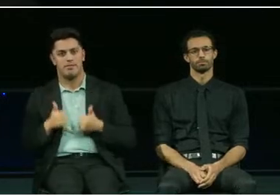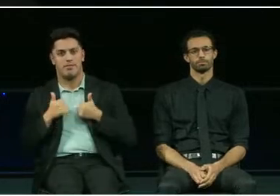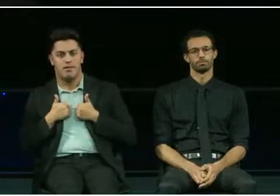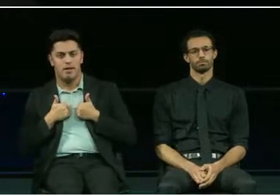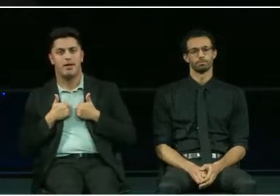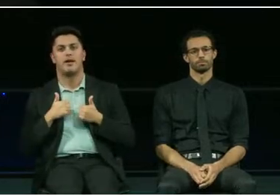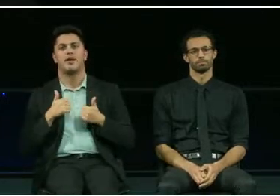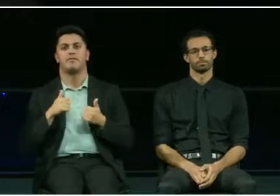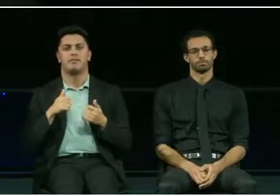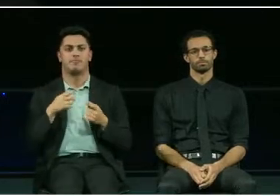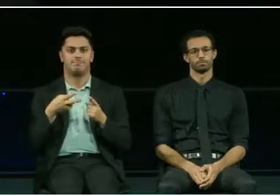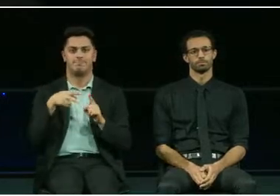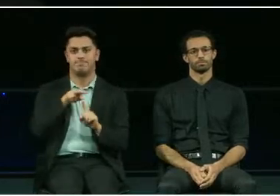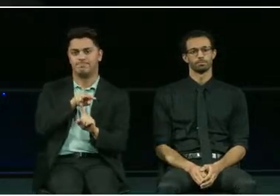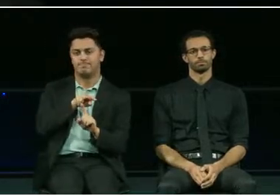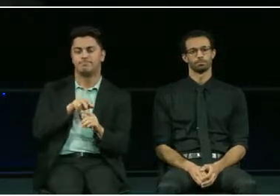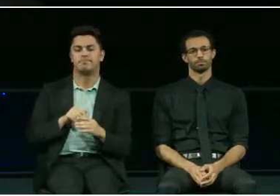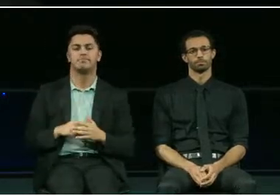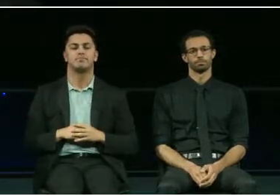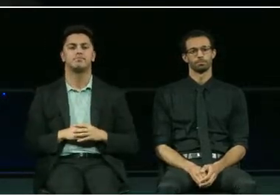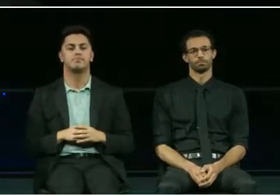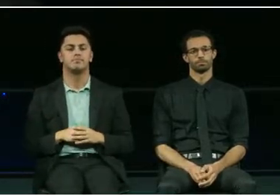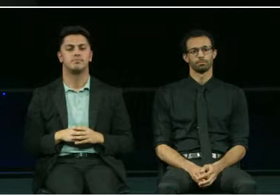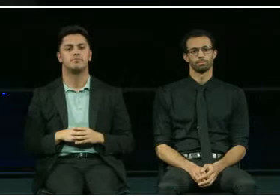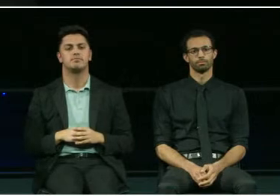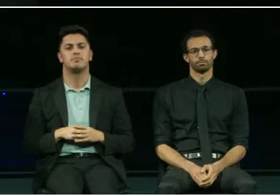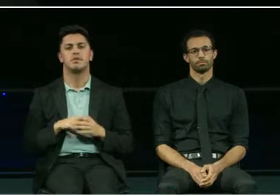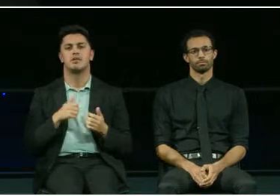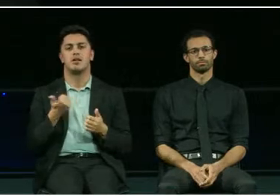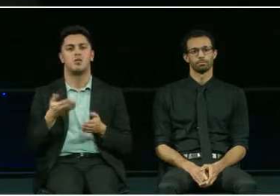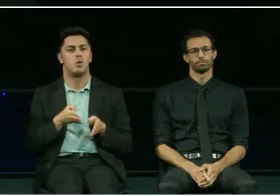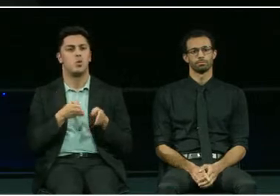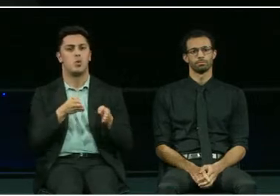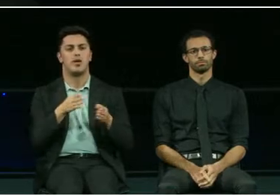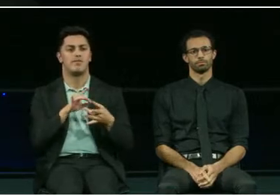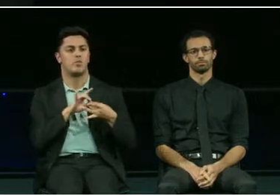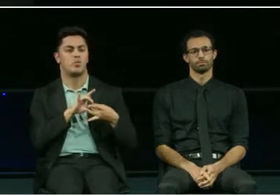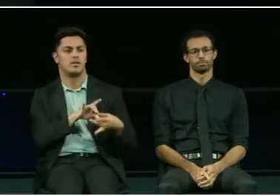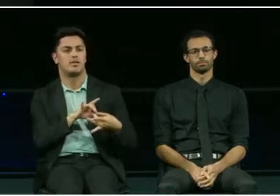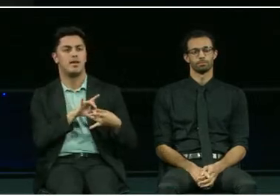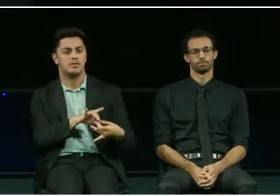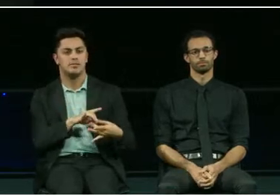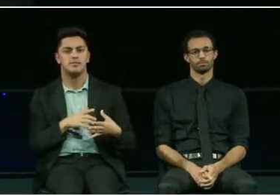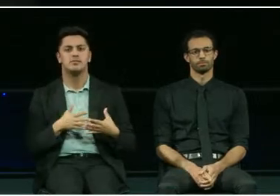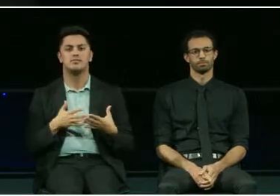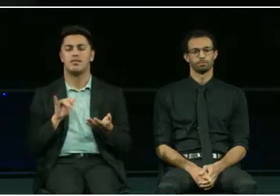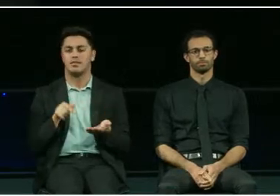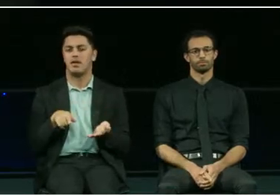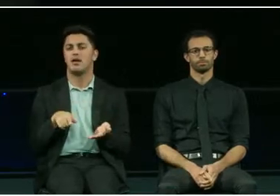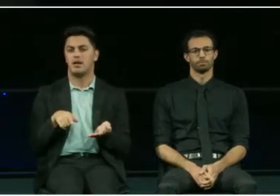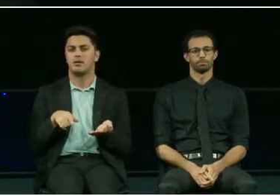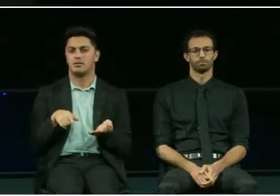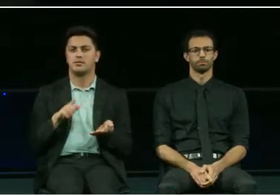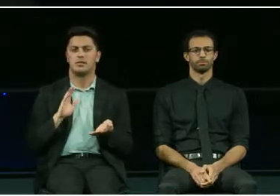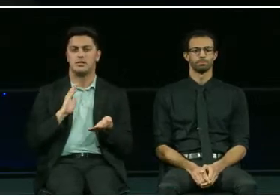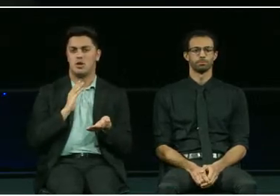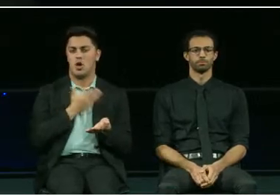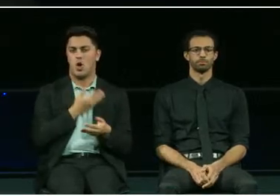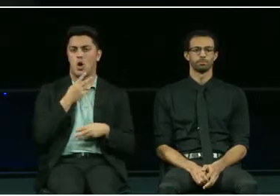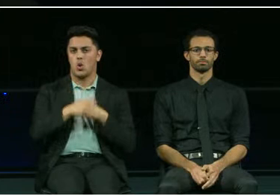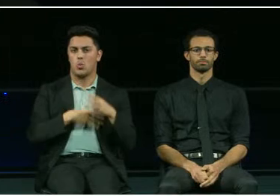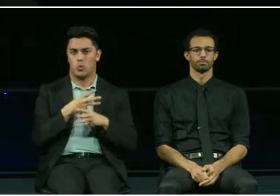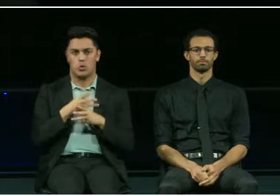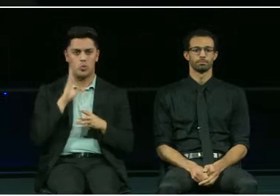seeing, that other way of relating I think that would be, our world would